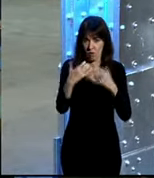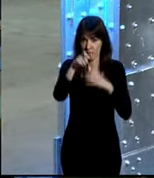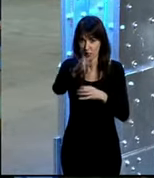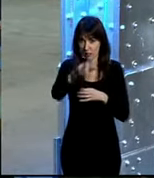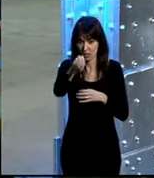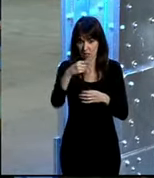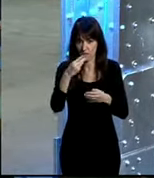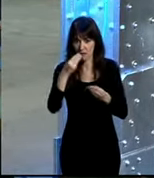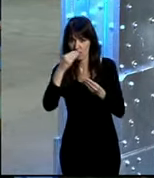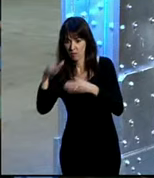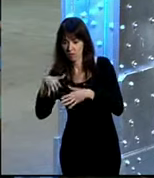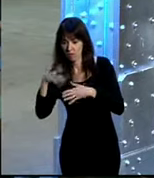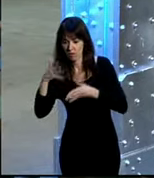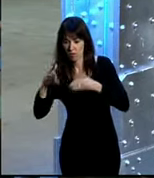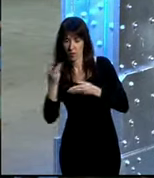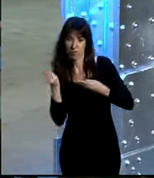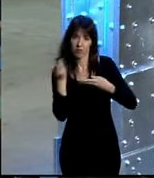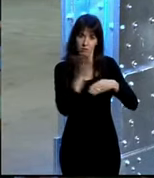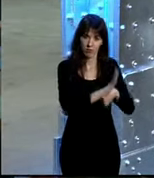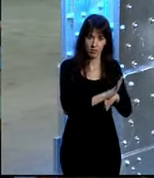or embodying the